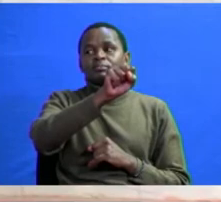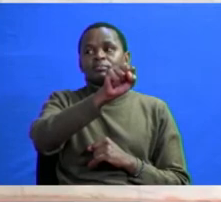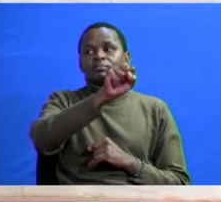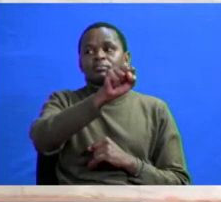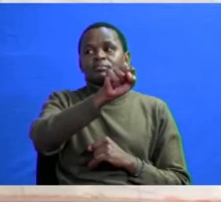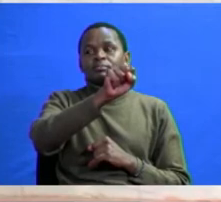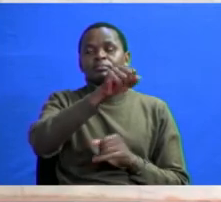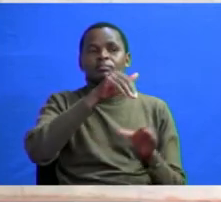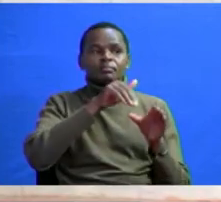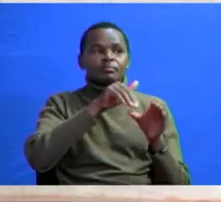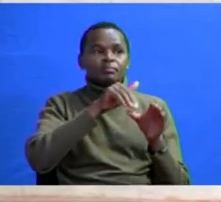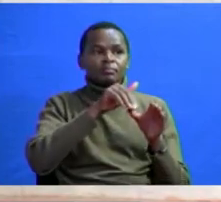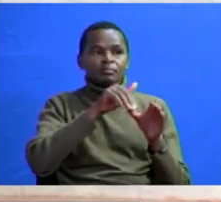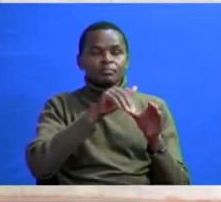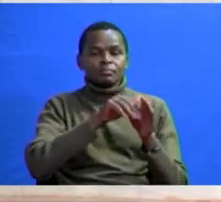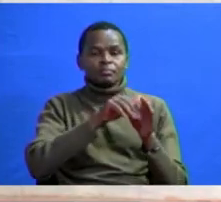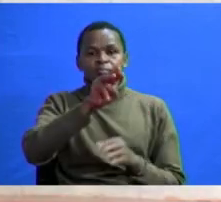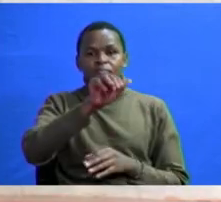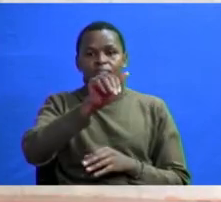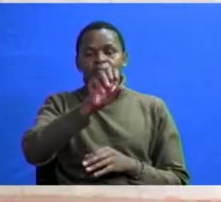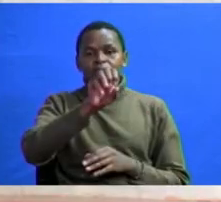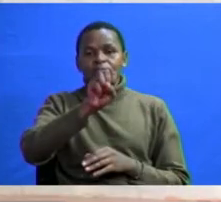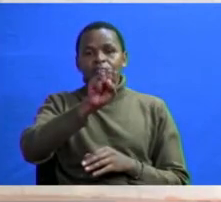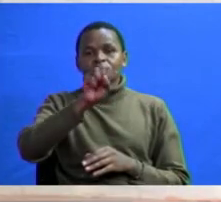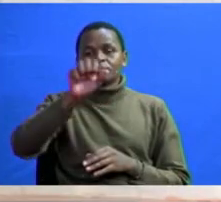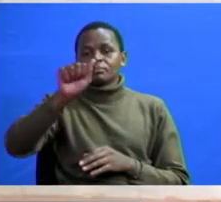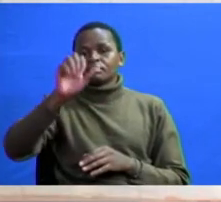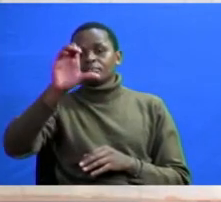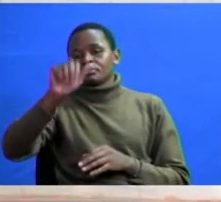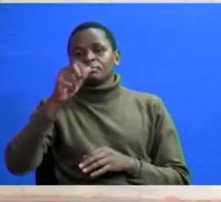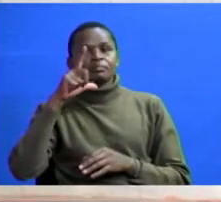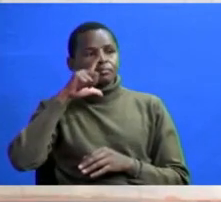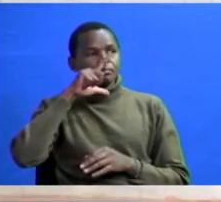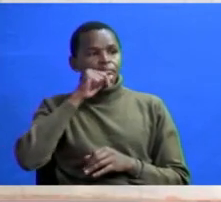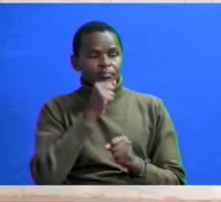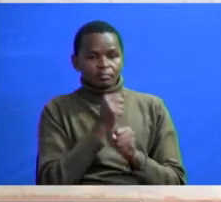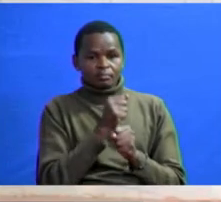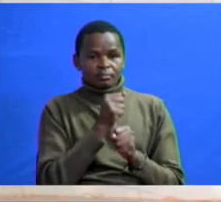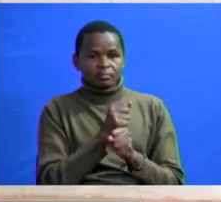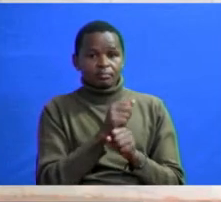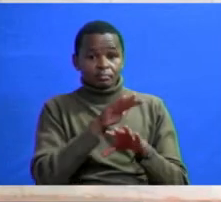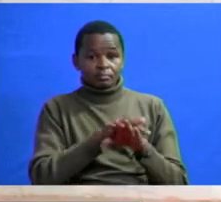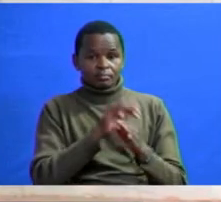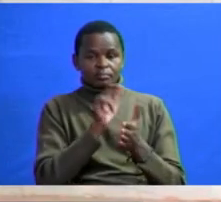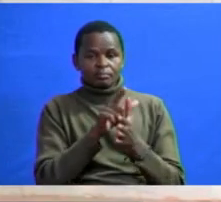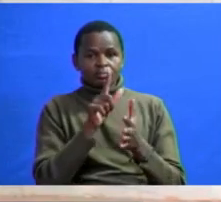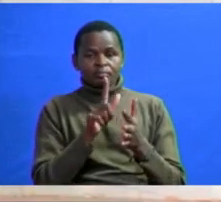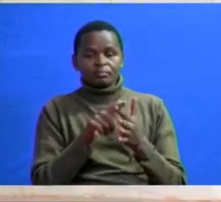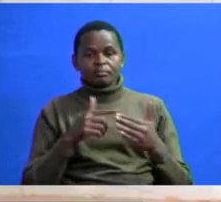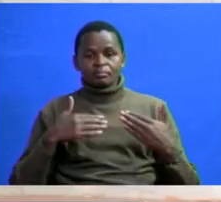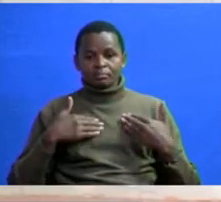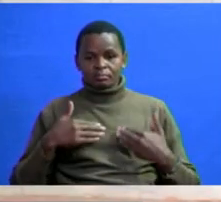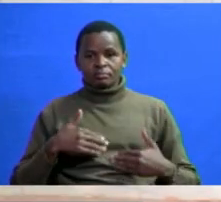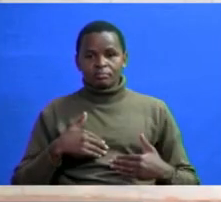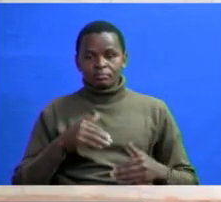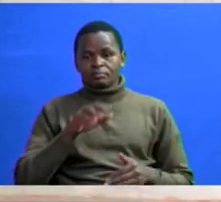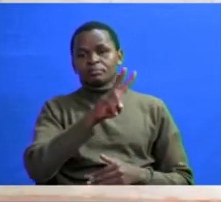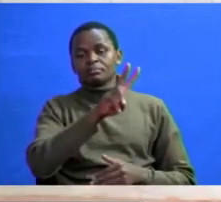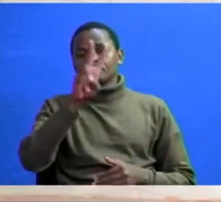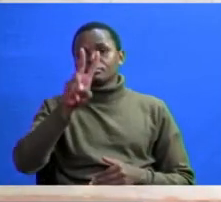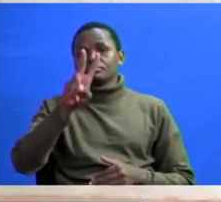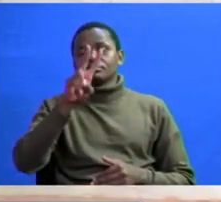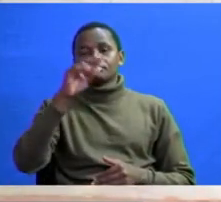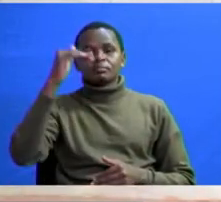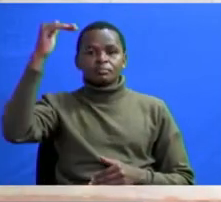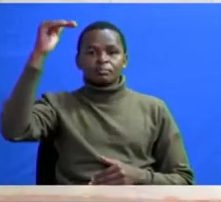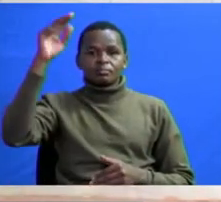in regard to the Shakahola massacre, 30 autopsies have been done on those particular bodies, and that is 22 adults,